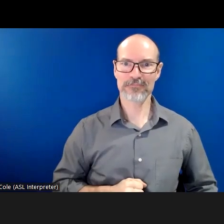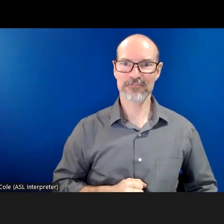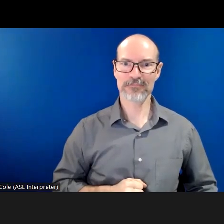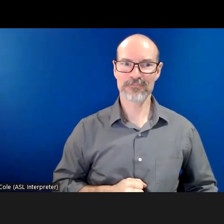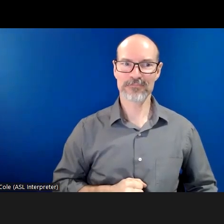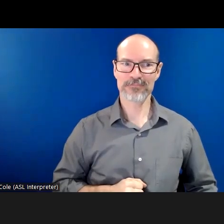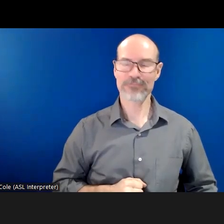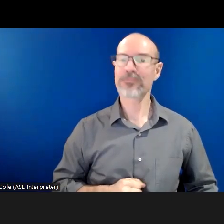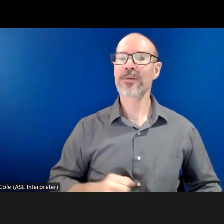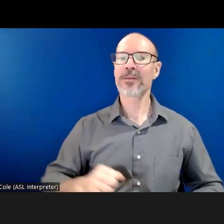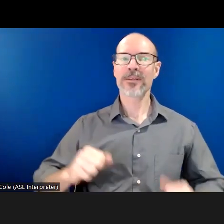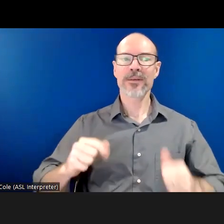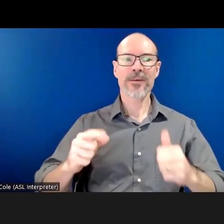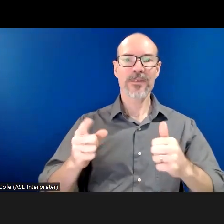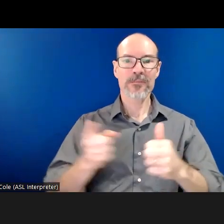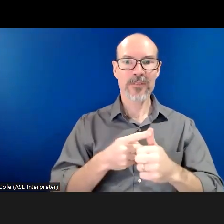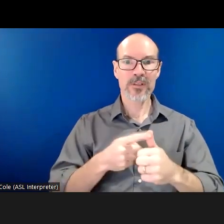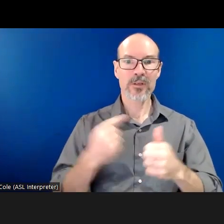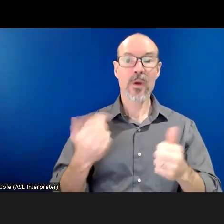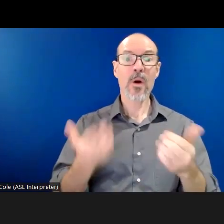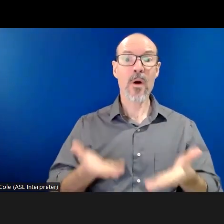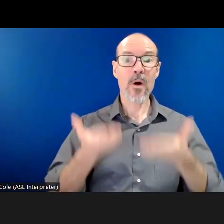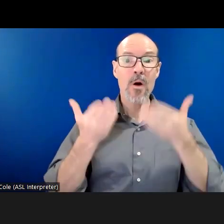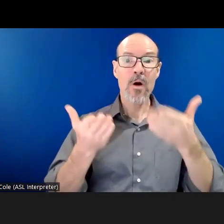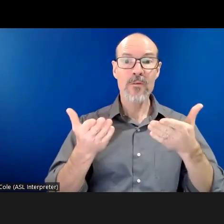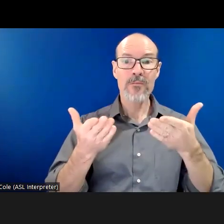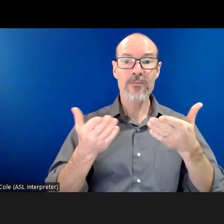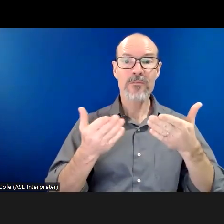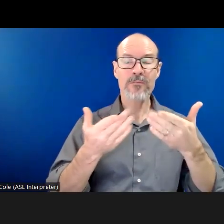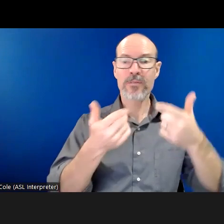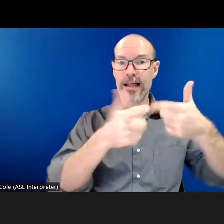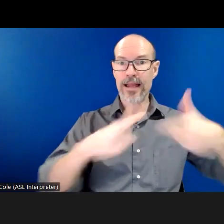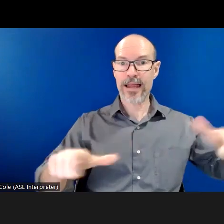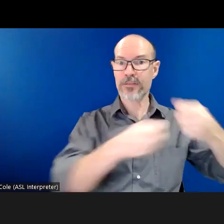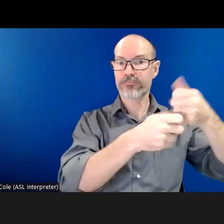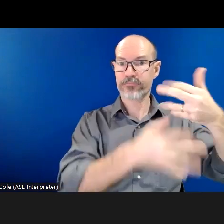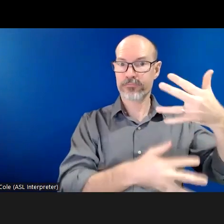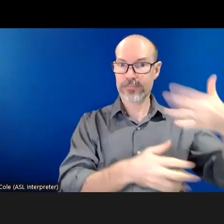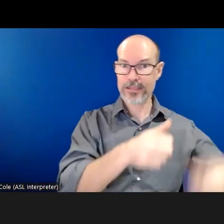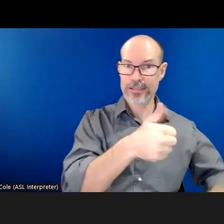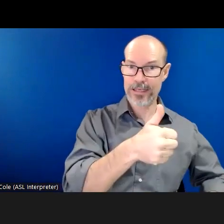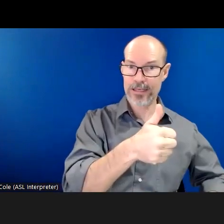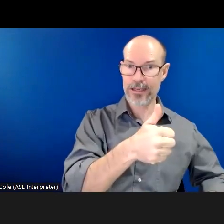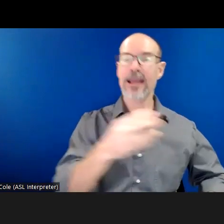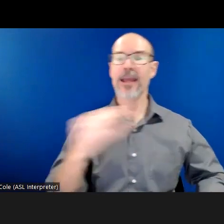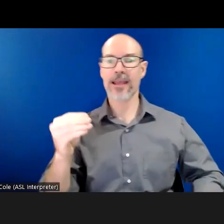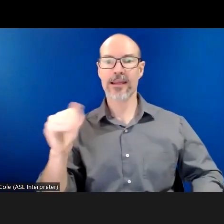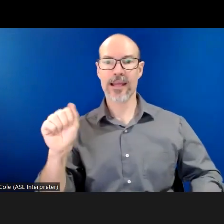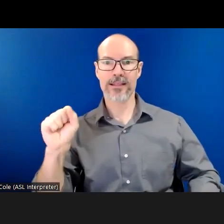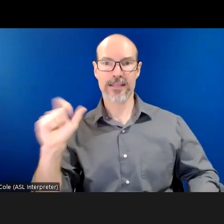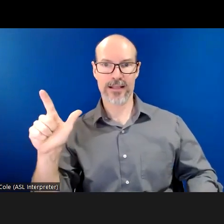So first of all, we are offering 10 verbal languages and ASL. You can